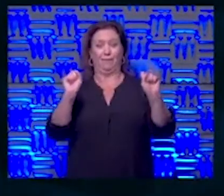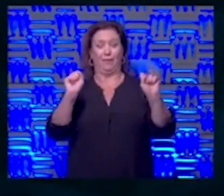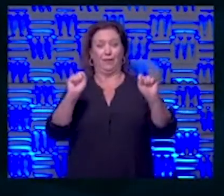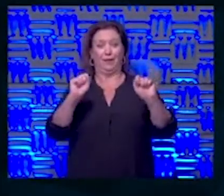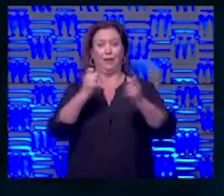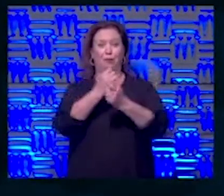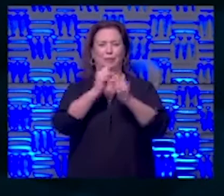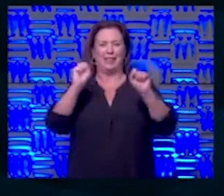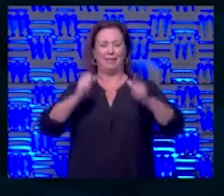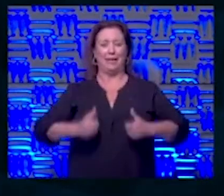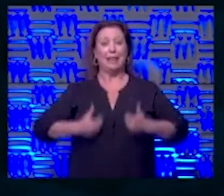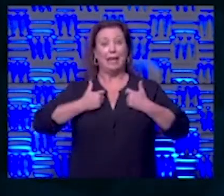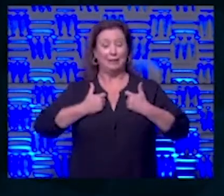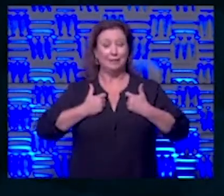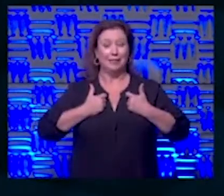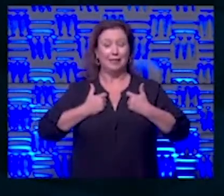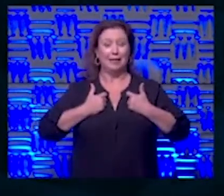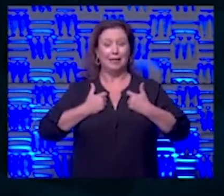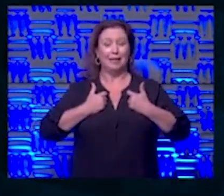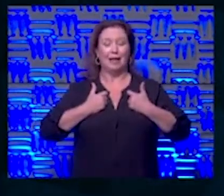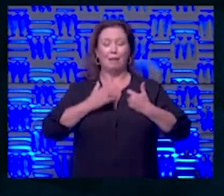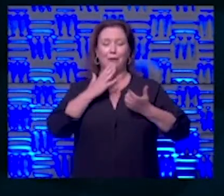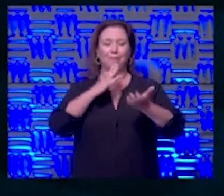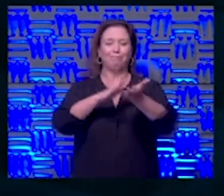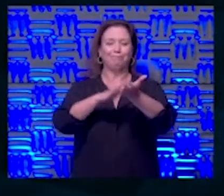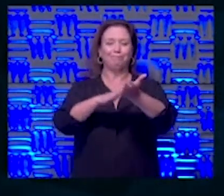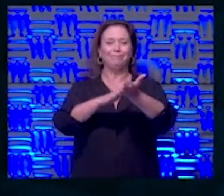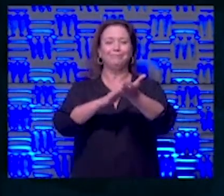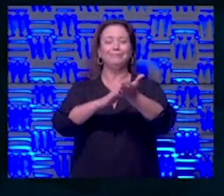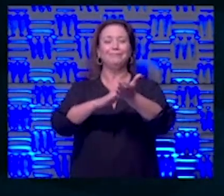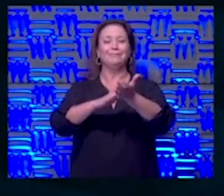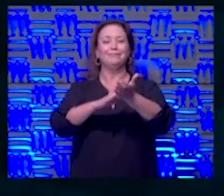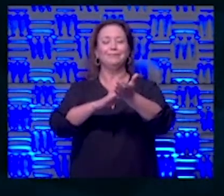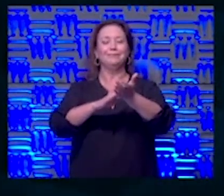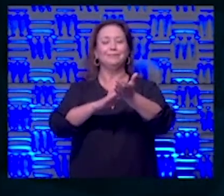you're saving a life. I want to give kudos to